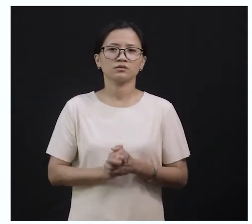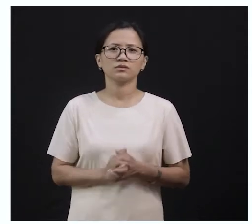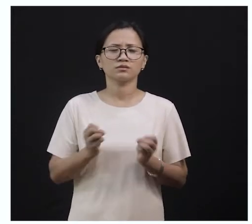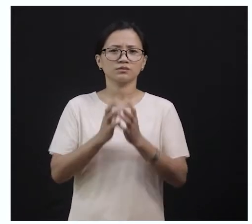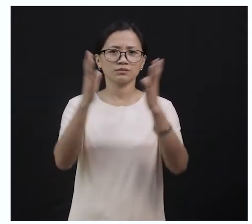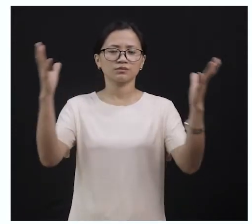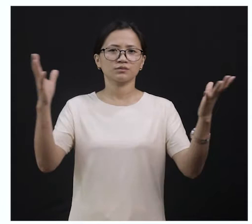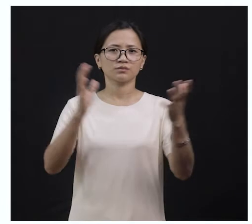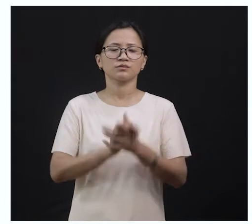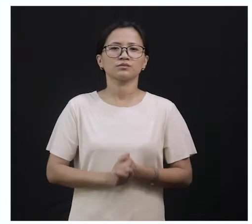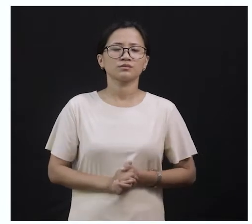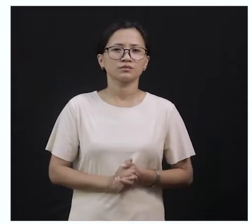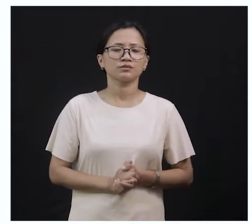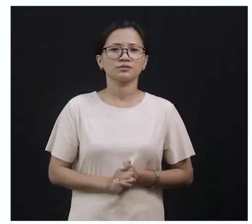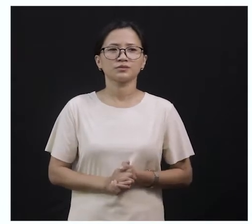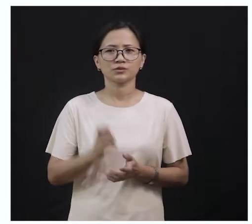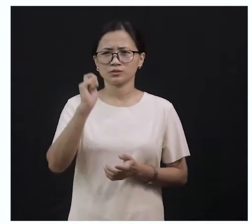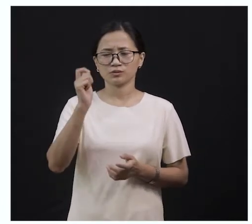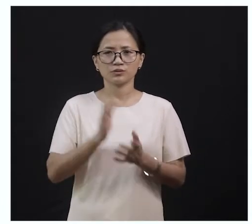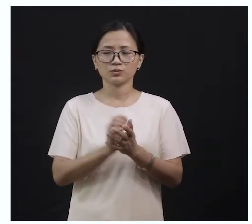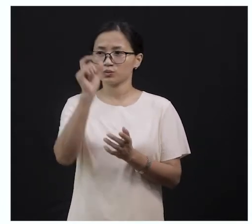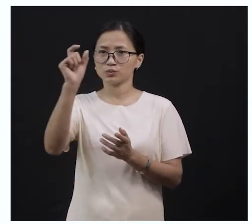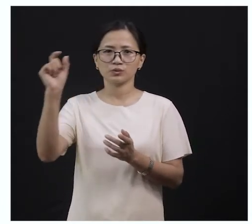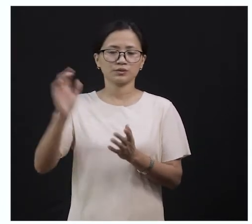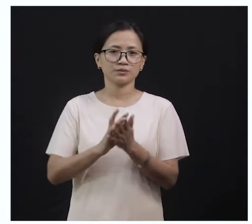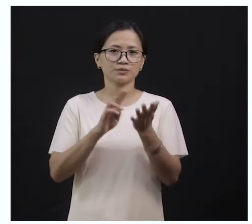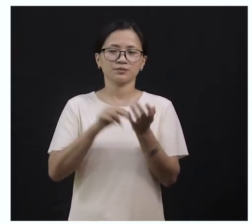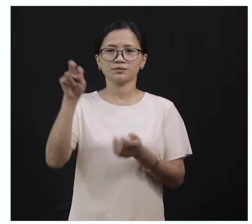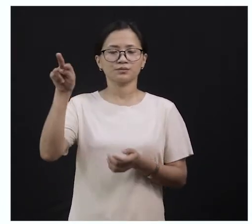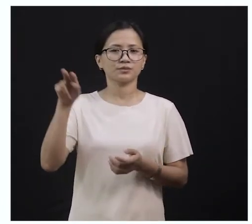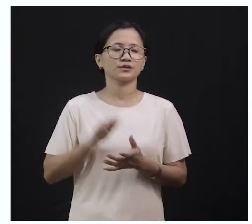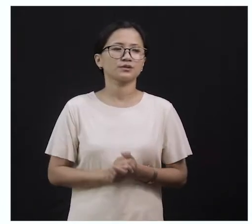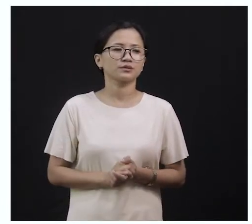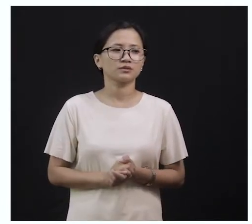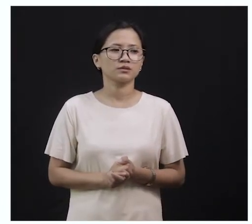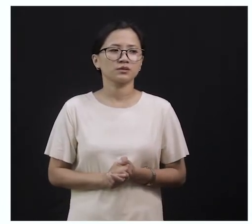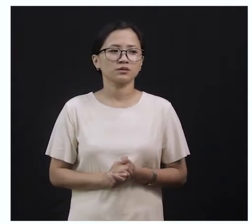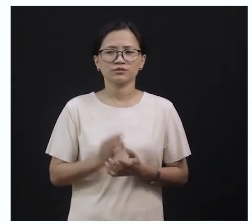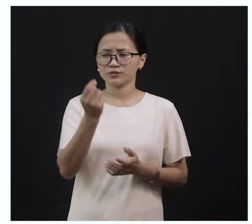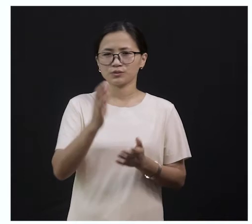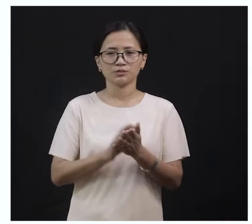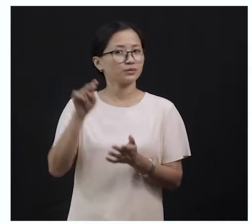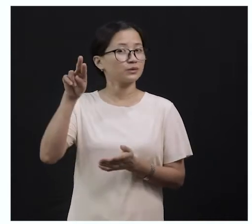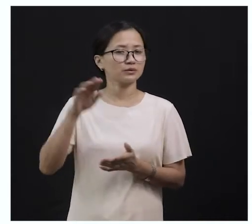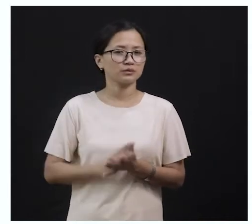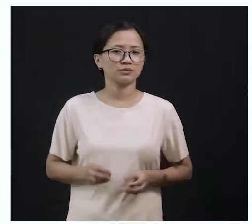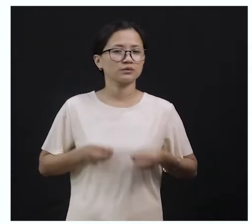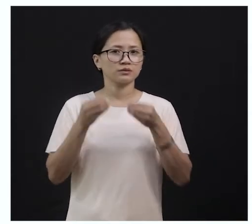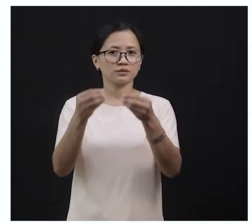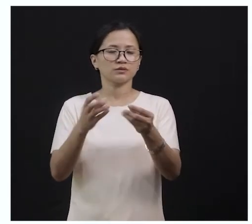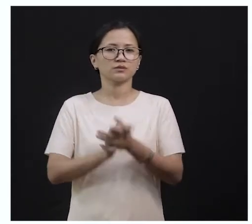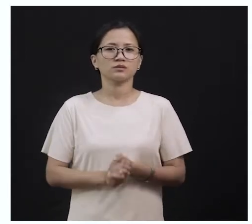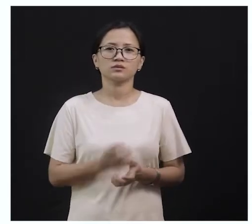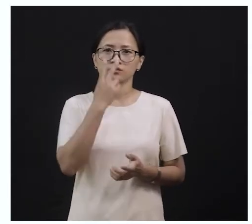there are many word meanings and all in the poem. Okay, here are some few meanings that I've given